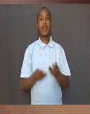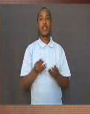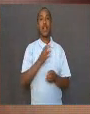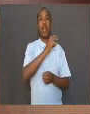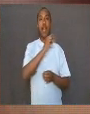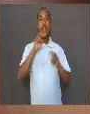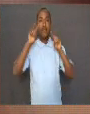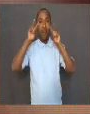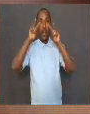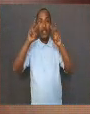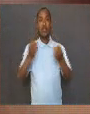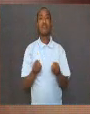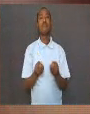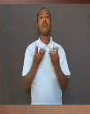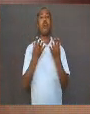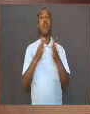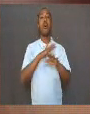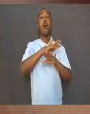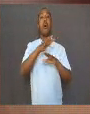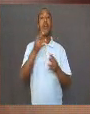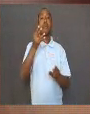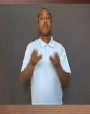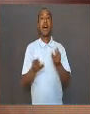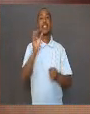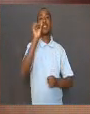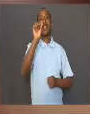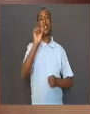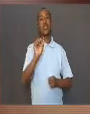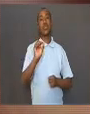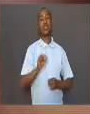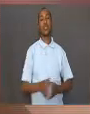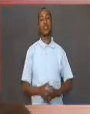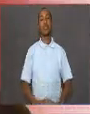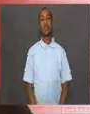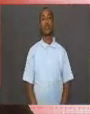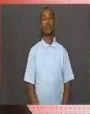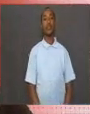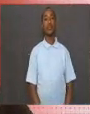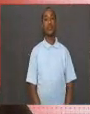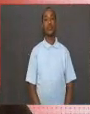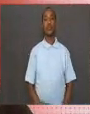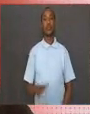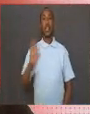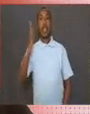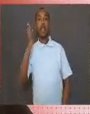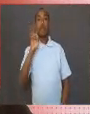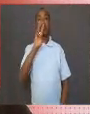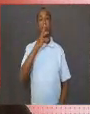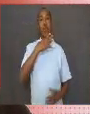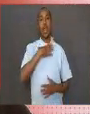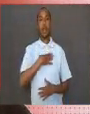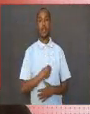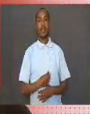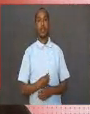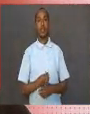and focuses more on mass ratios. If two